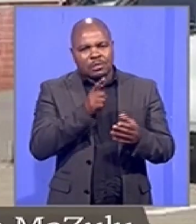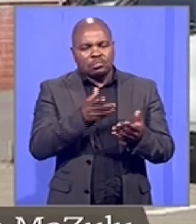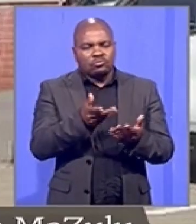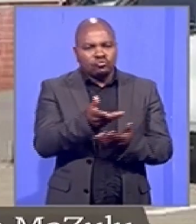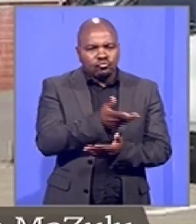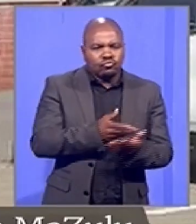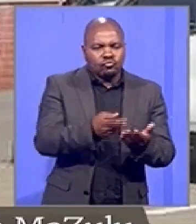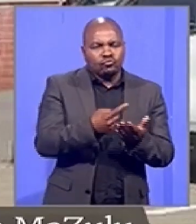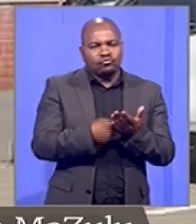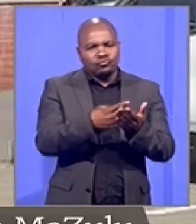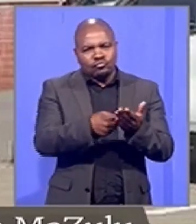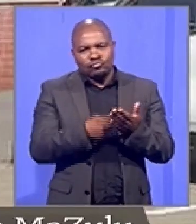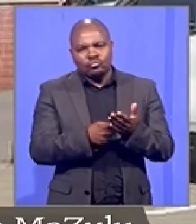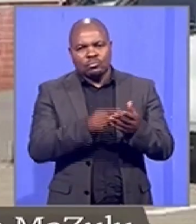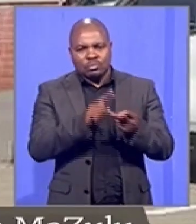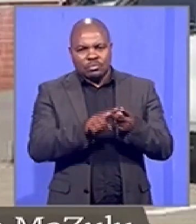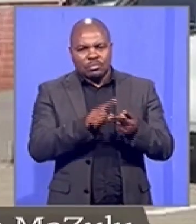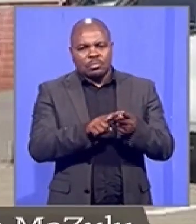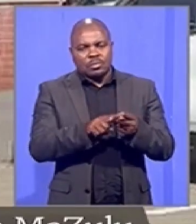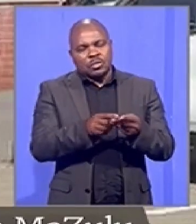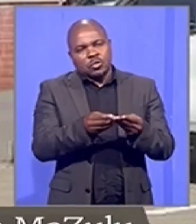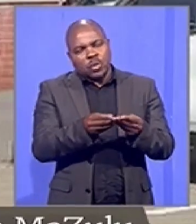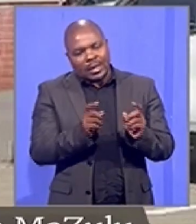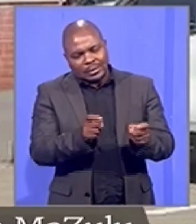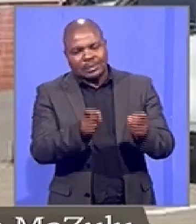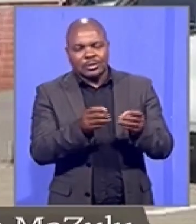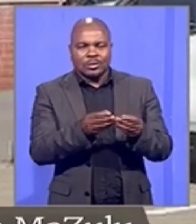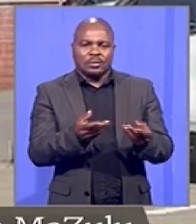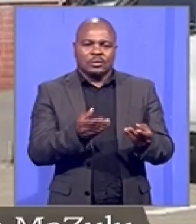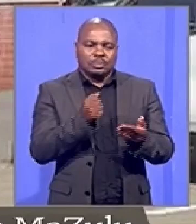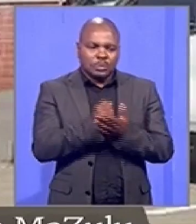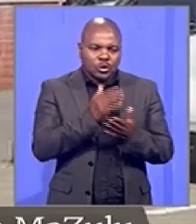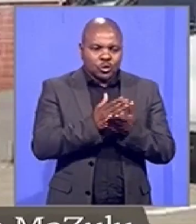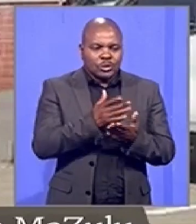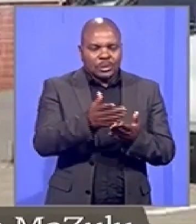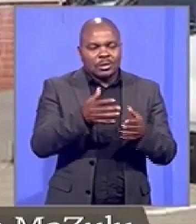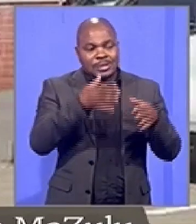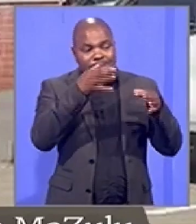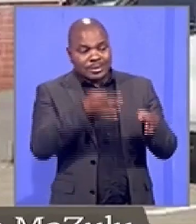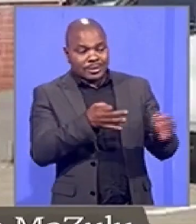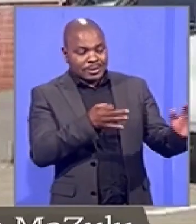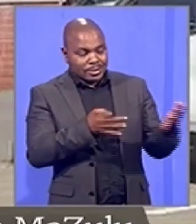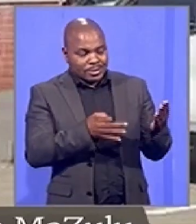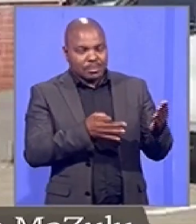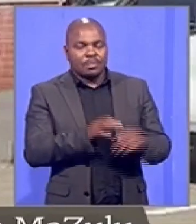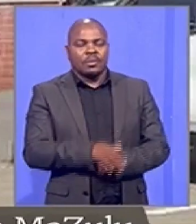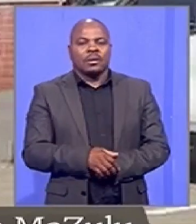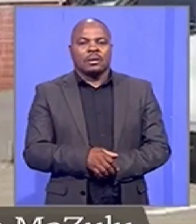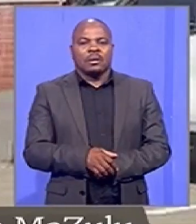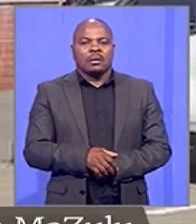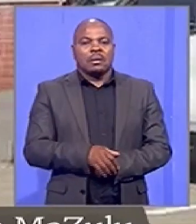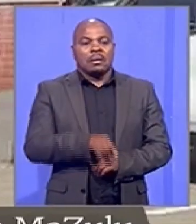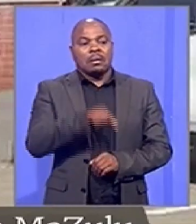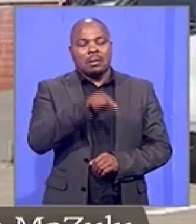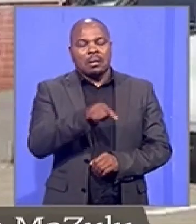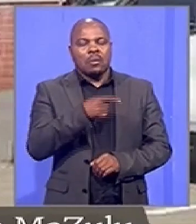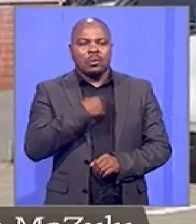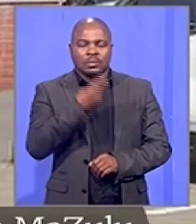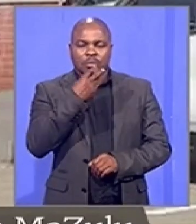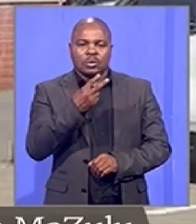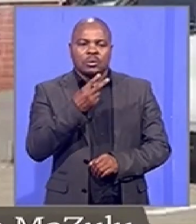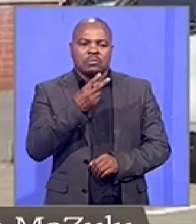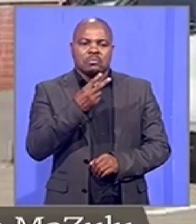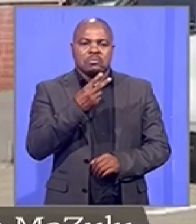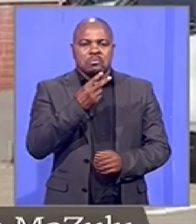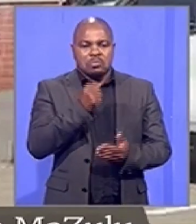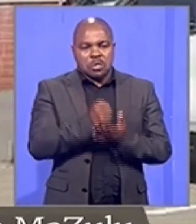to meet now as urgently as possible and look at this judgment. So a leader must arise who will make